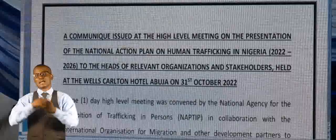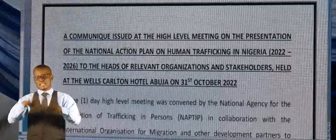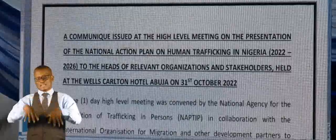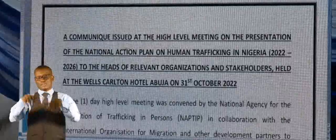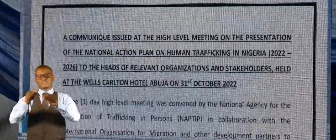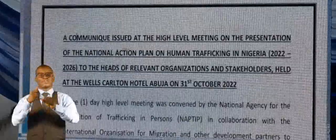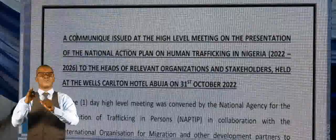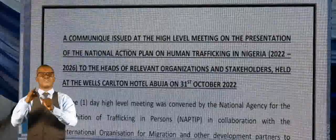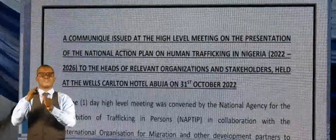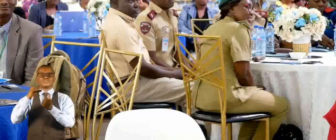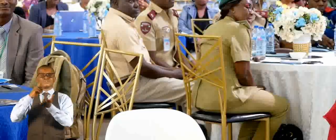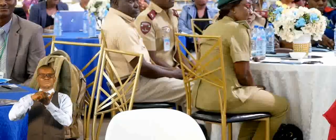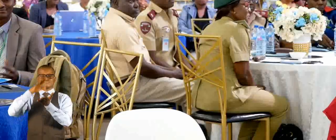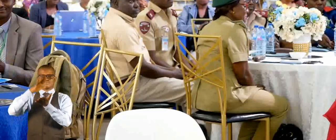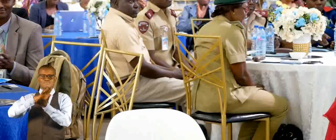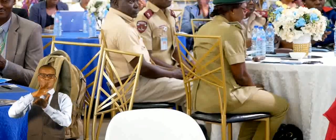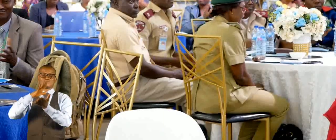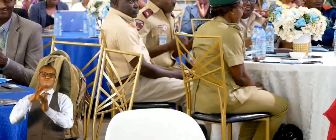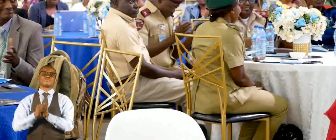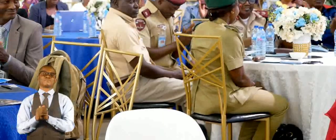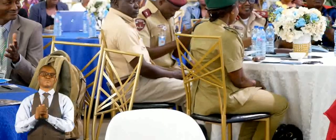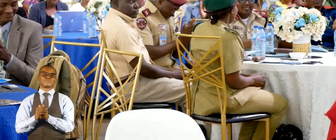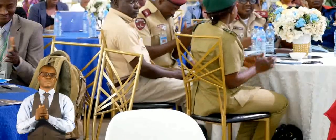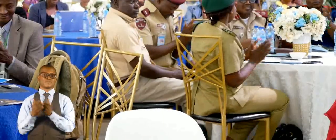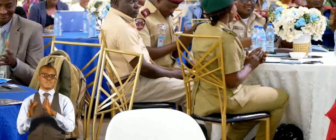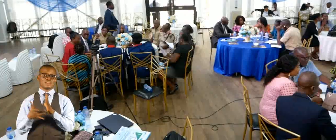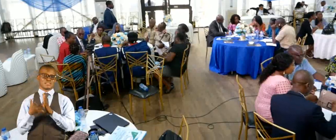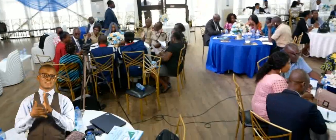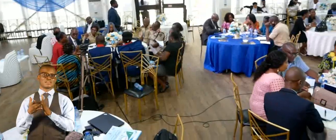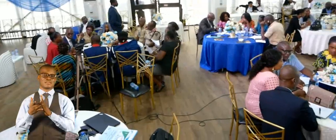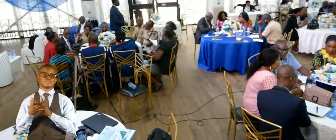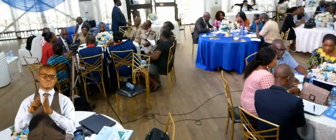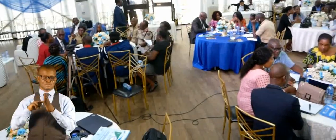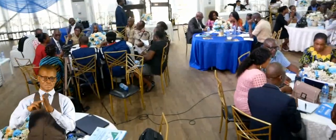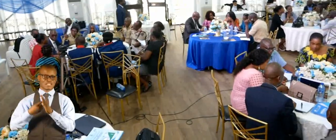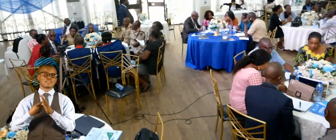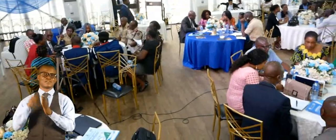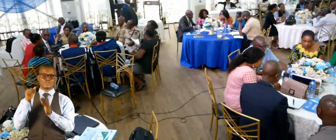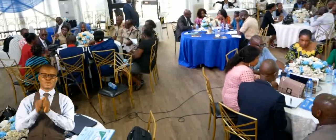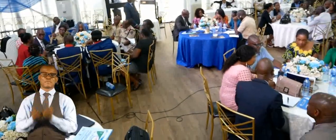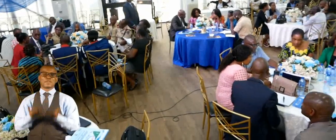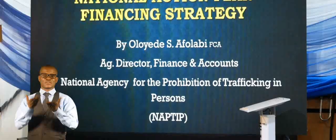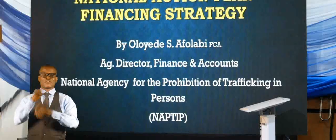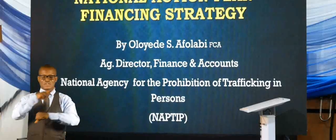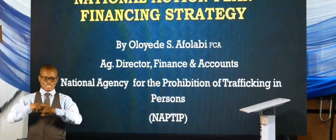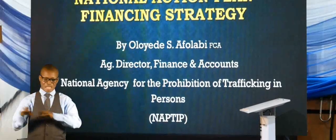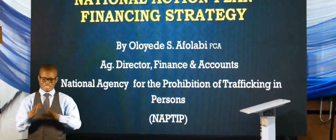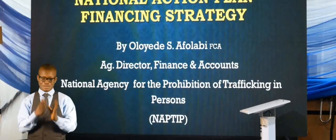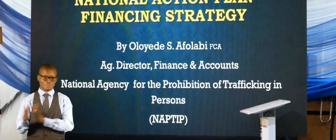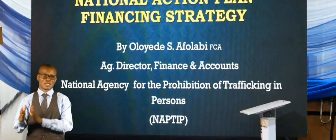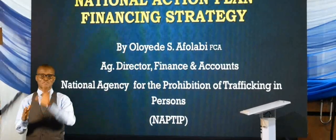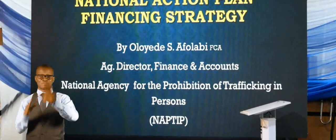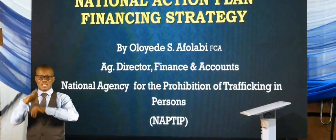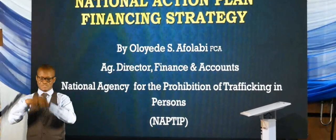Next was the presentation and adoption of the communique. Then the technical session began in earnest with the